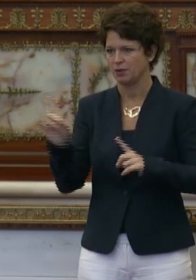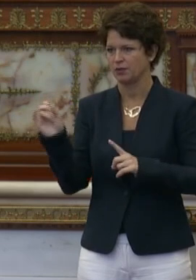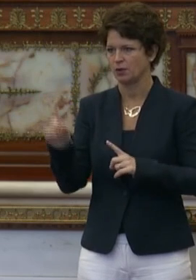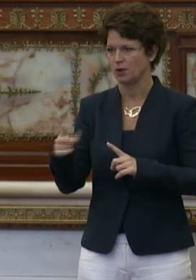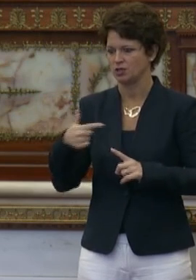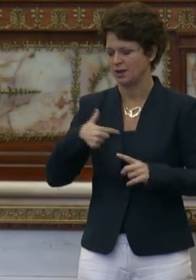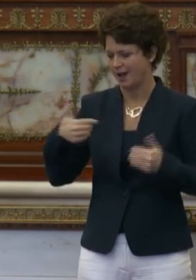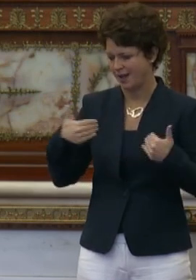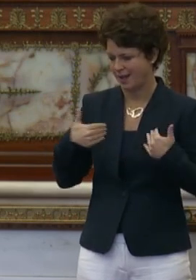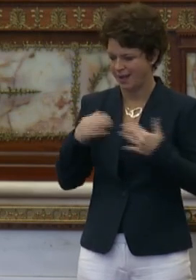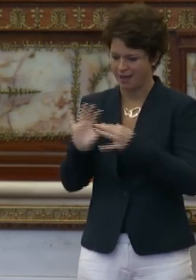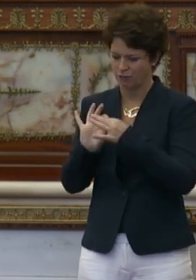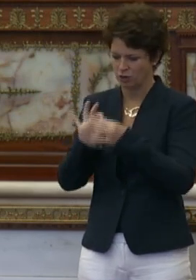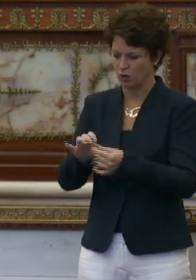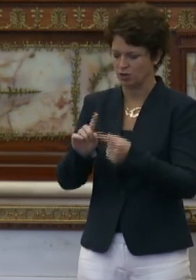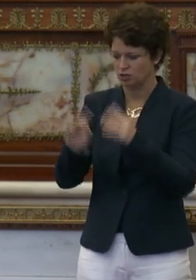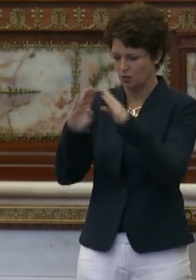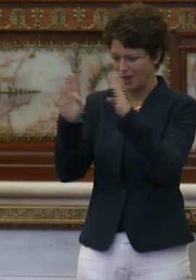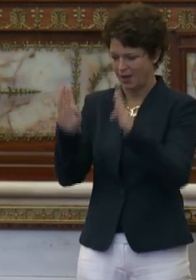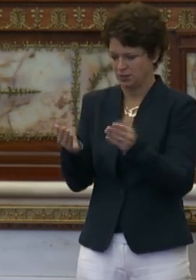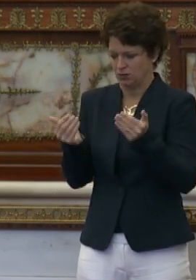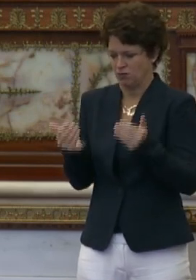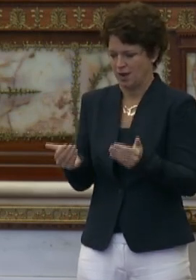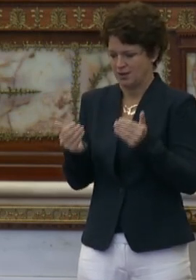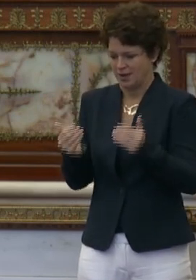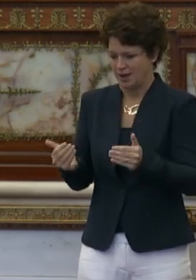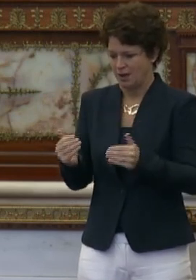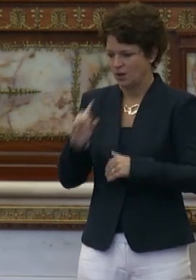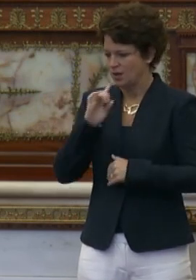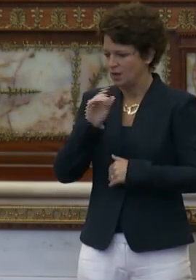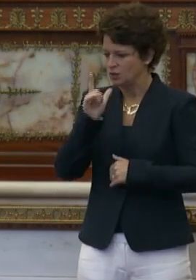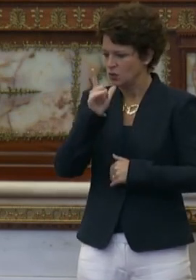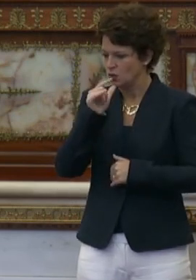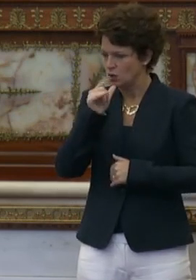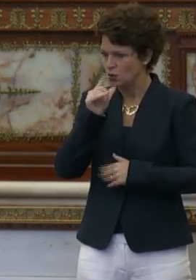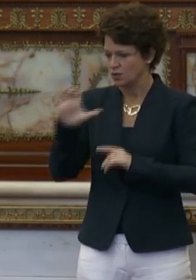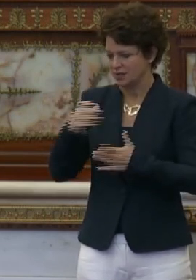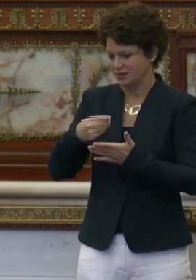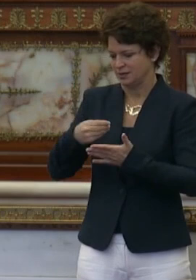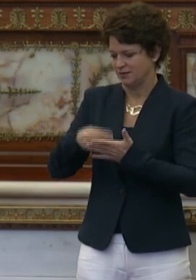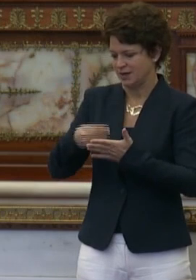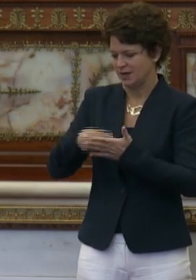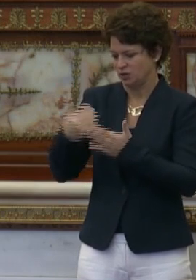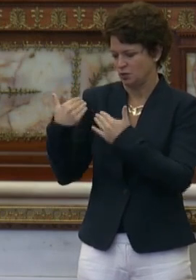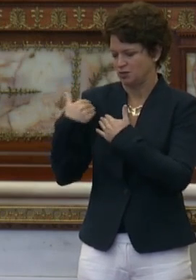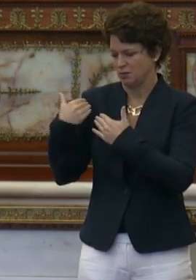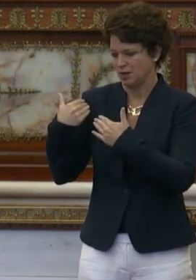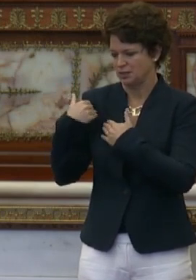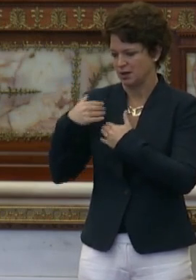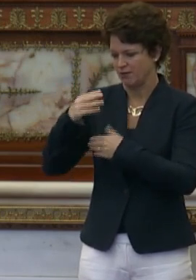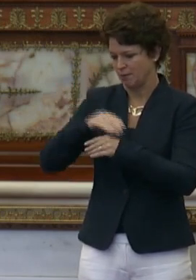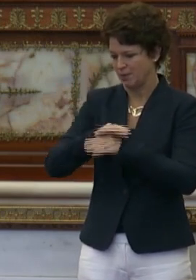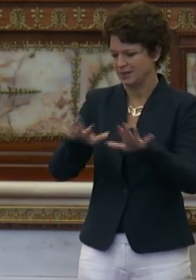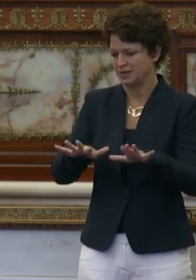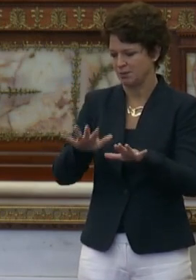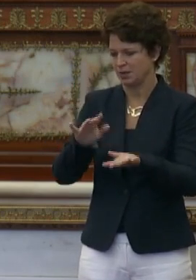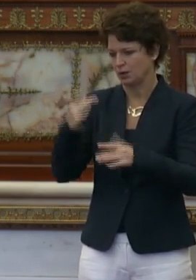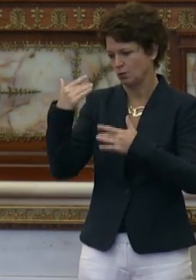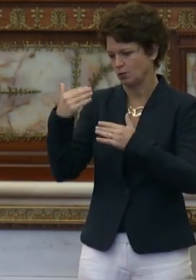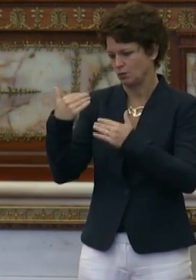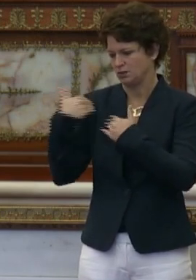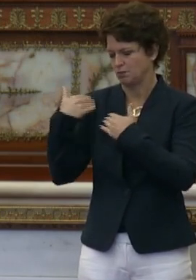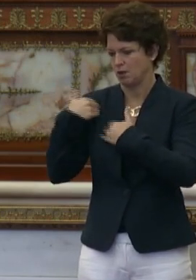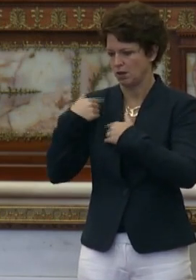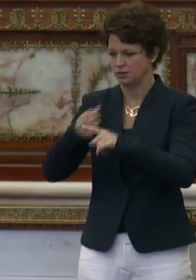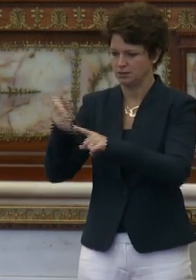question in regard to housing right now is, who does the financial responsibility of pandemic response fall